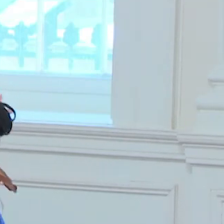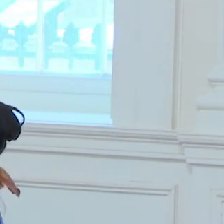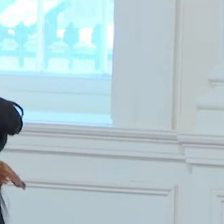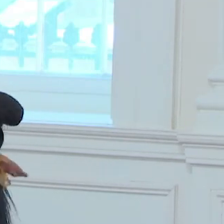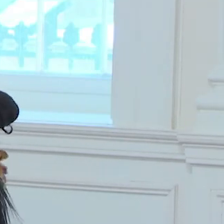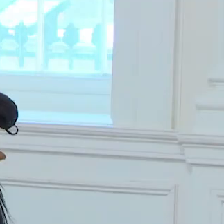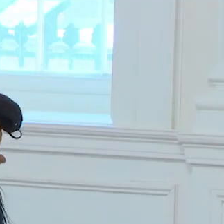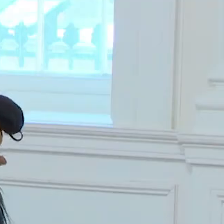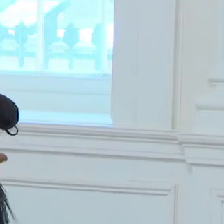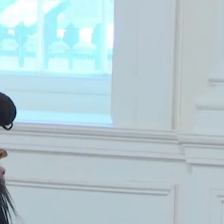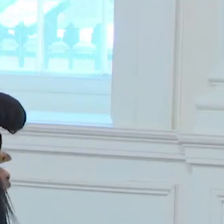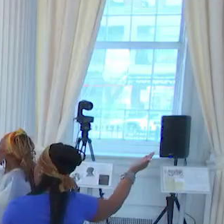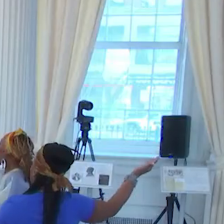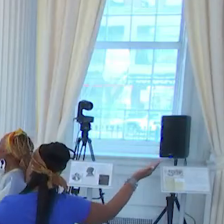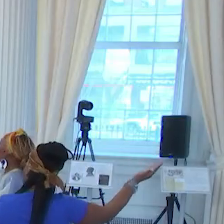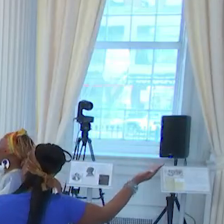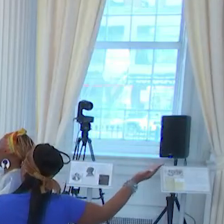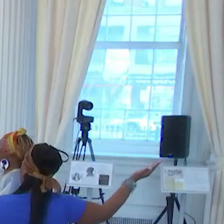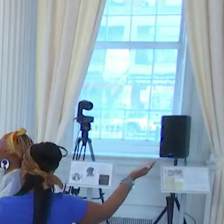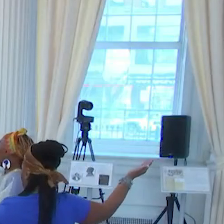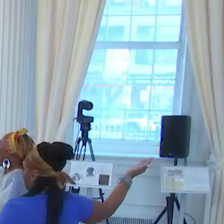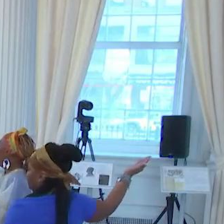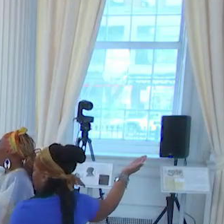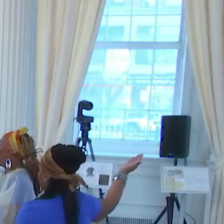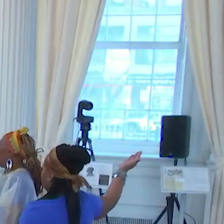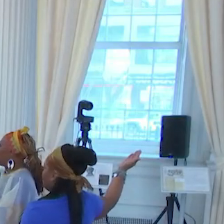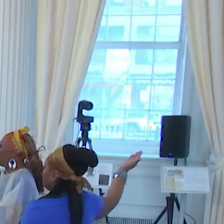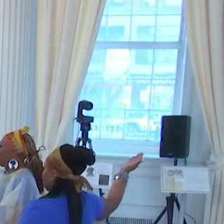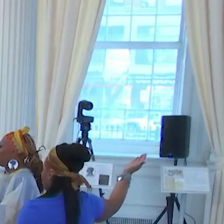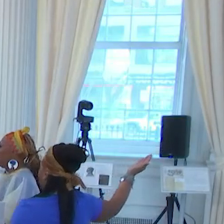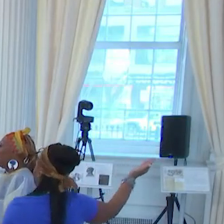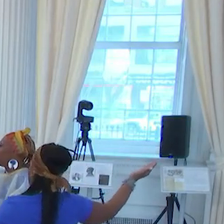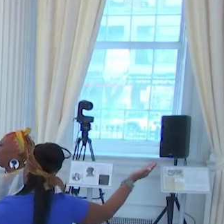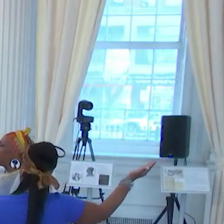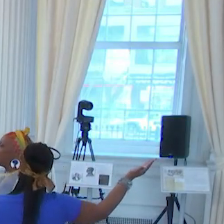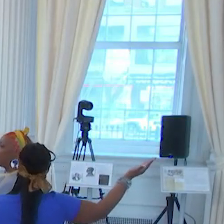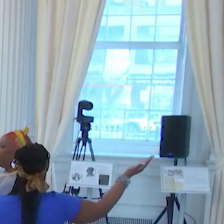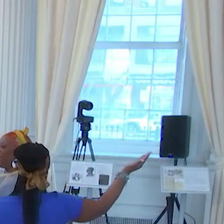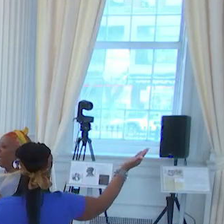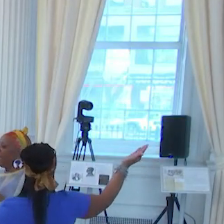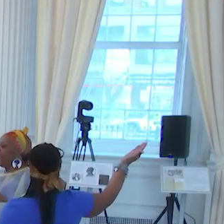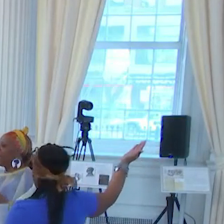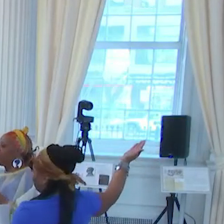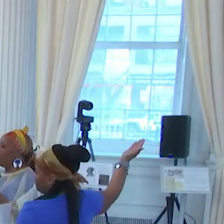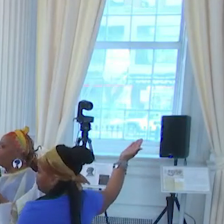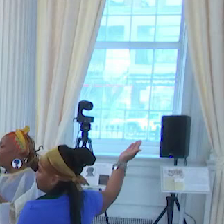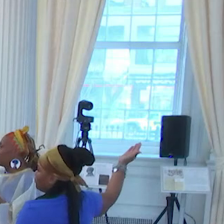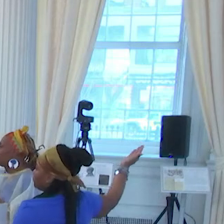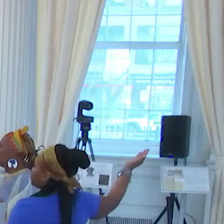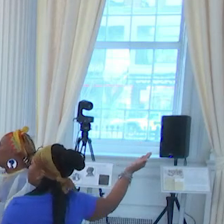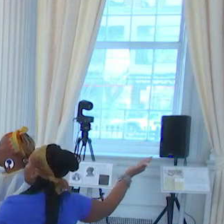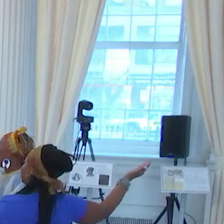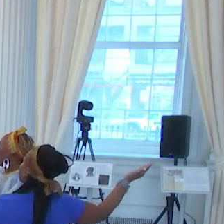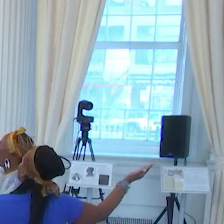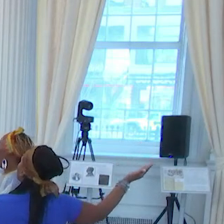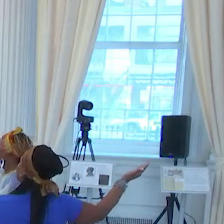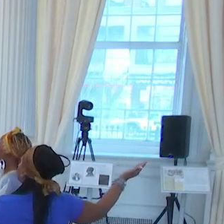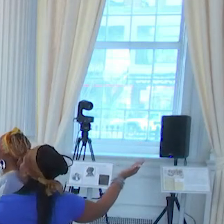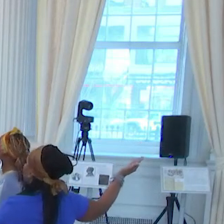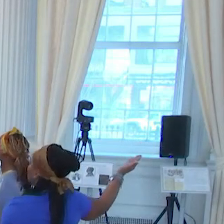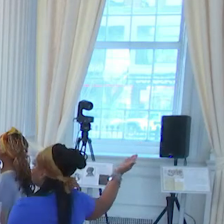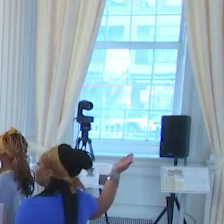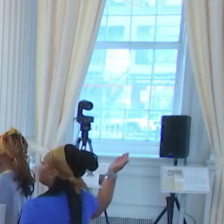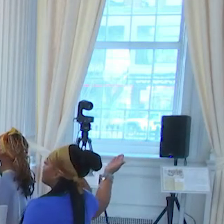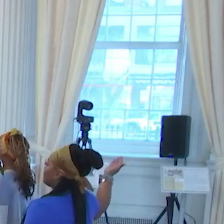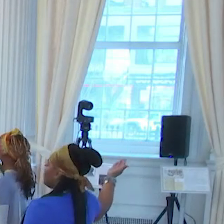all our brothers and sisters that did not make the Middle Passage. They did not make any history books. They fought,